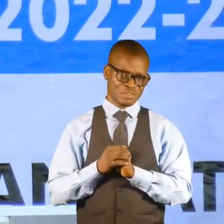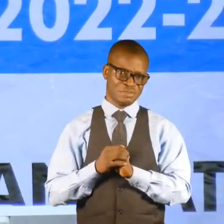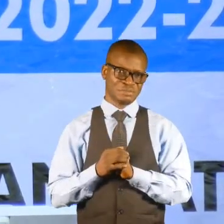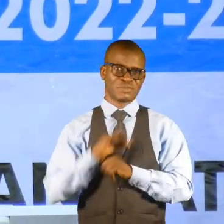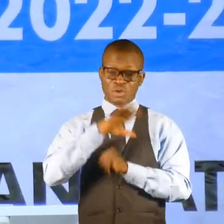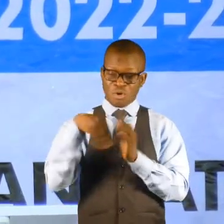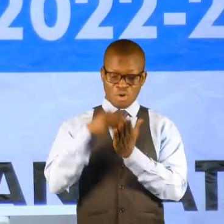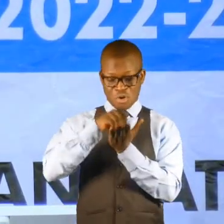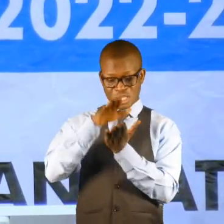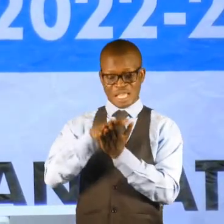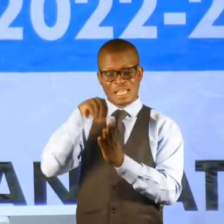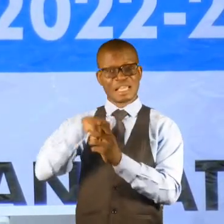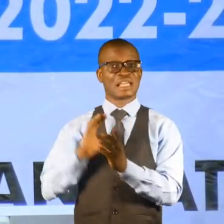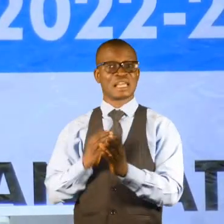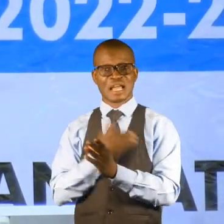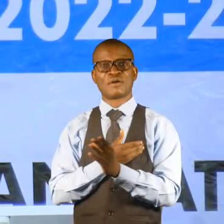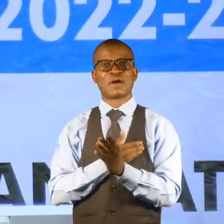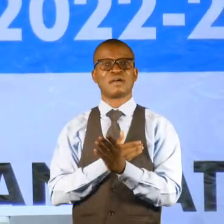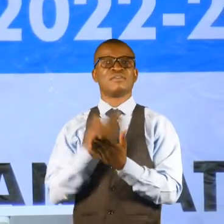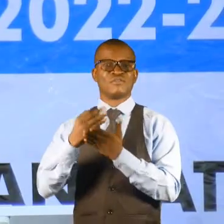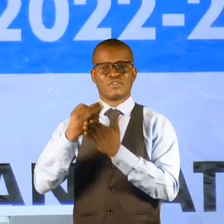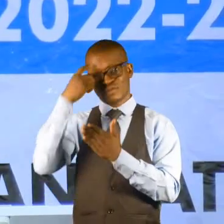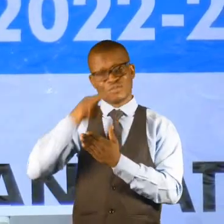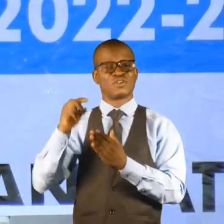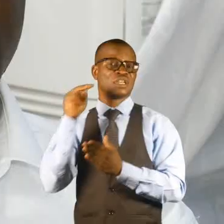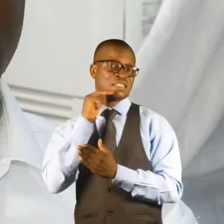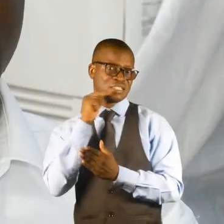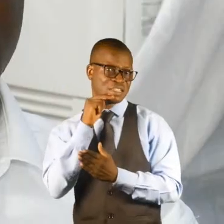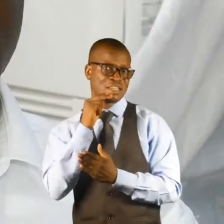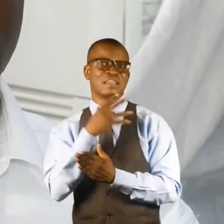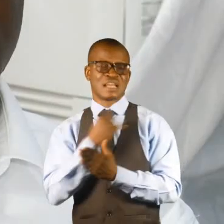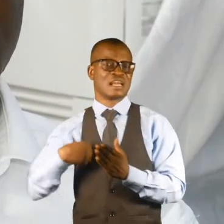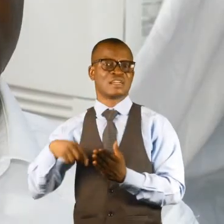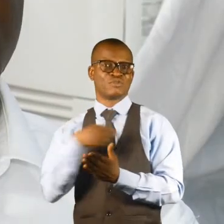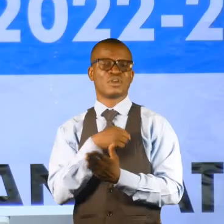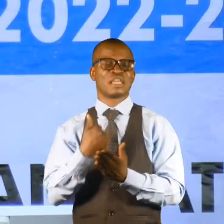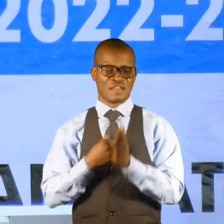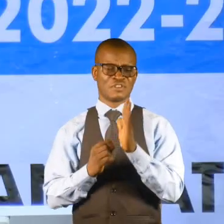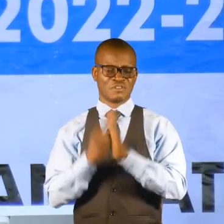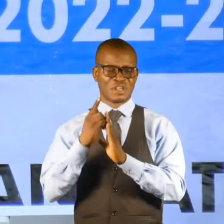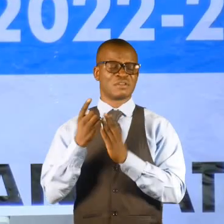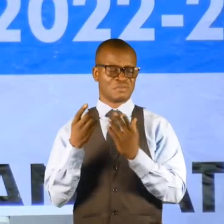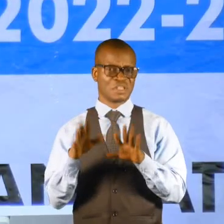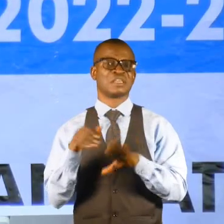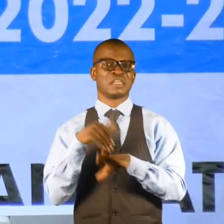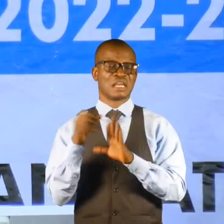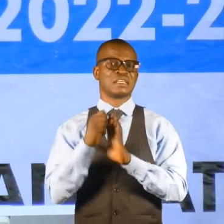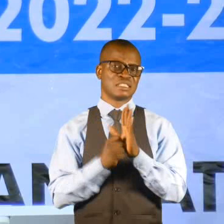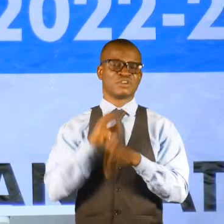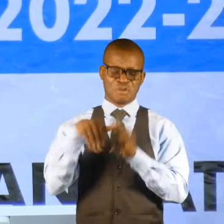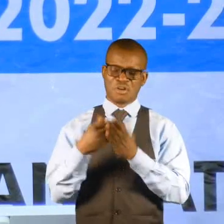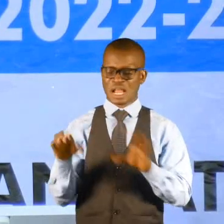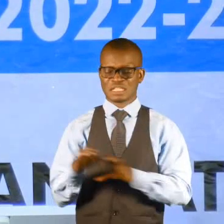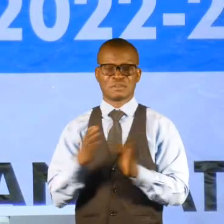intervention. They have been captured in our strategic vision for Nigeria and were developed already at the stage